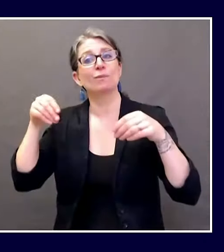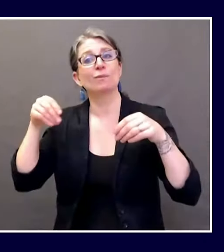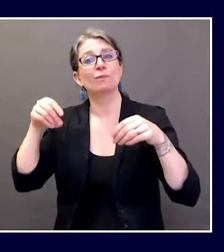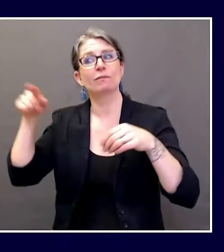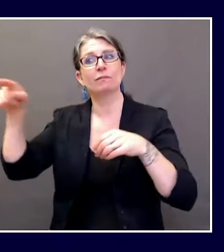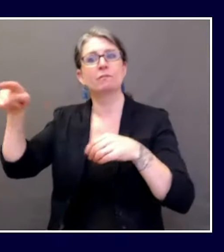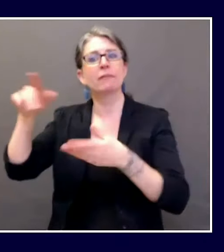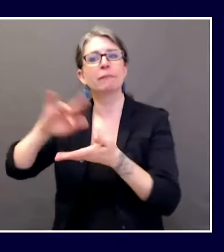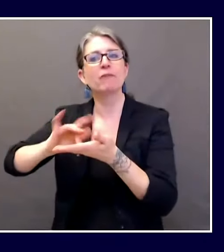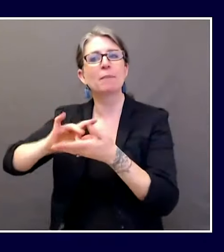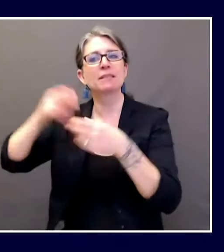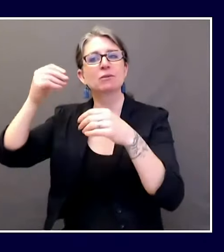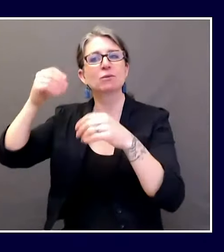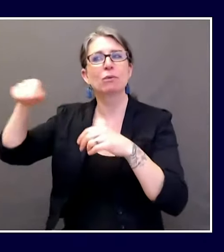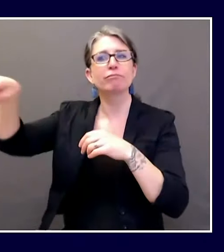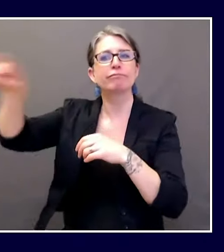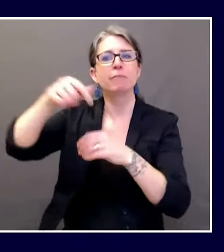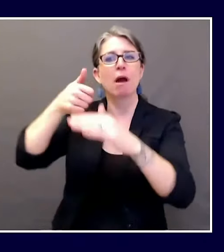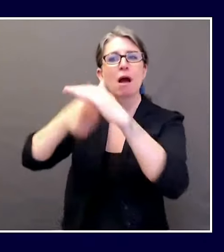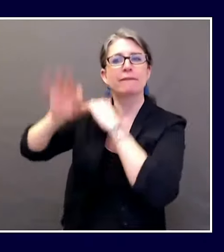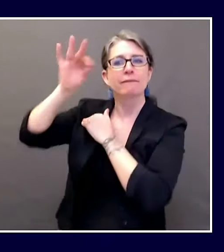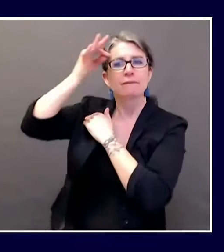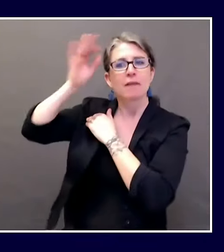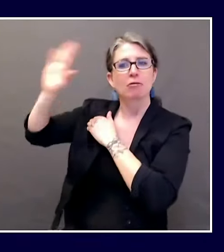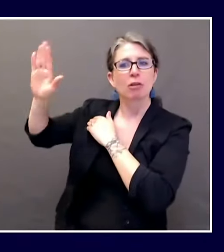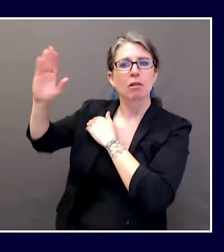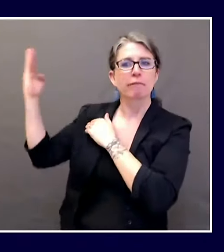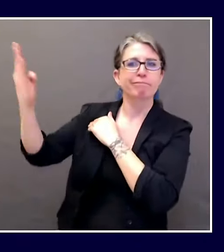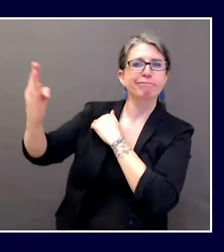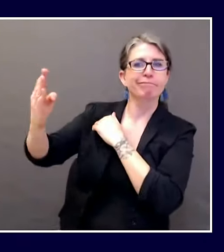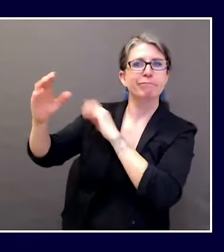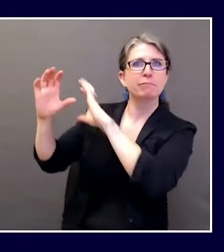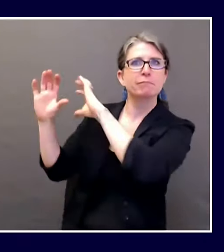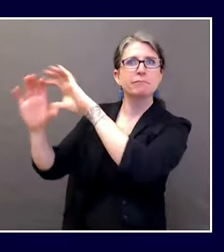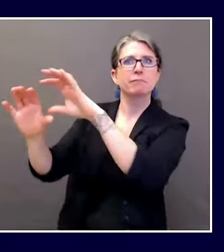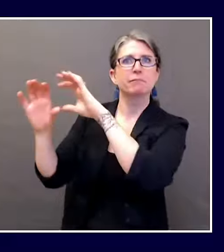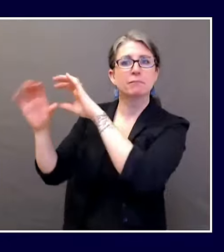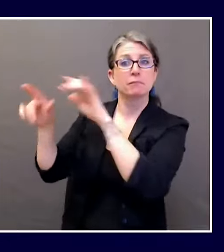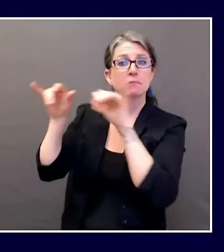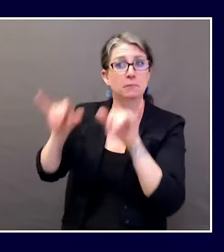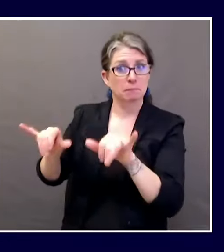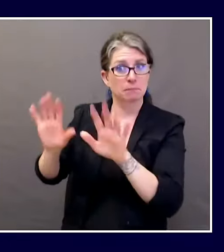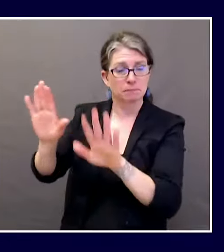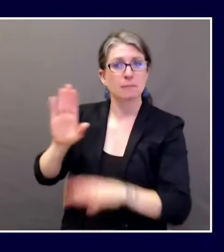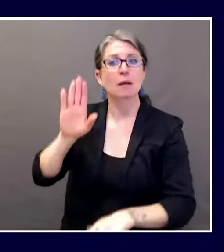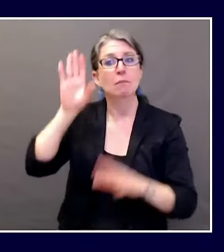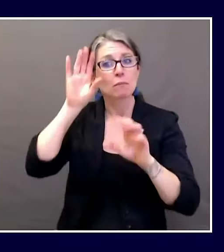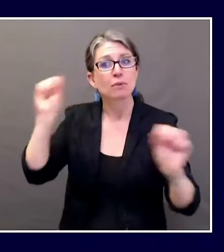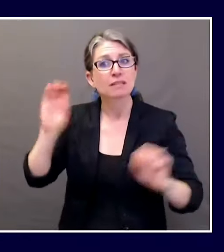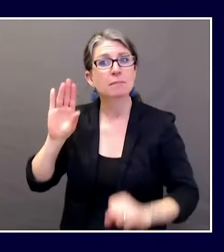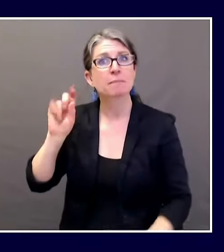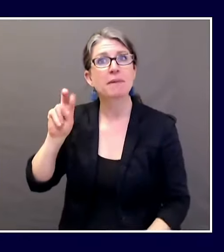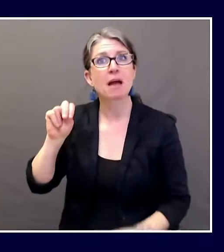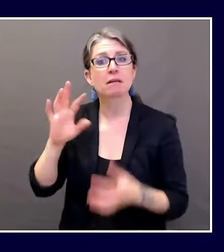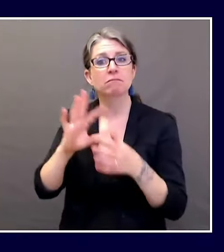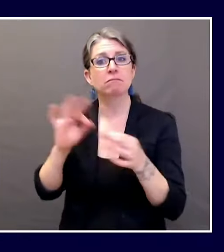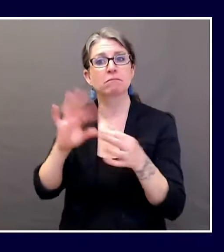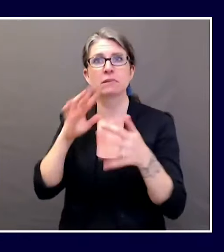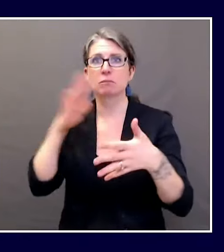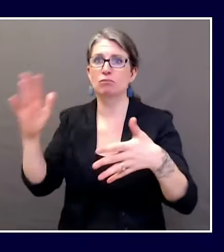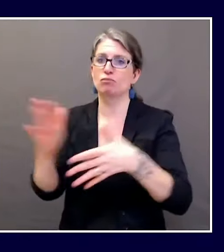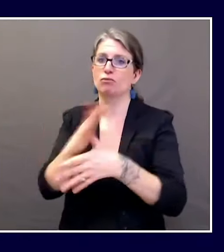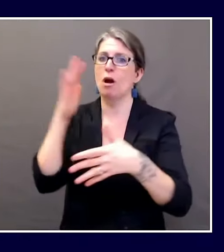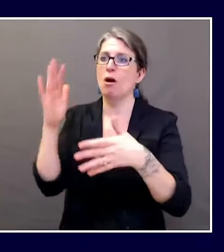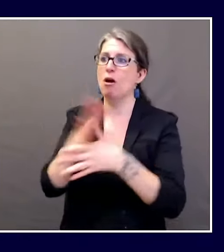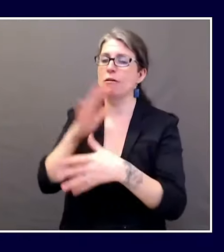March 31st, this prioritization of educators, school staff, teachers, does that mean that the rest of the general public that's eligible in Maine will be allowed to